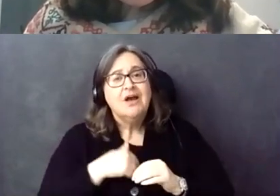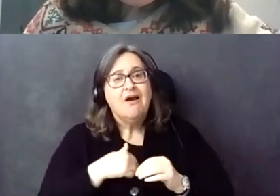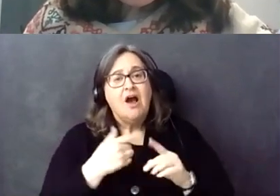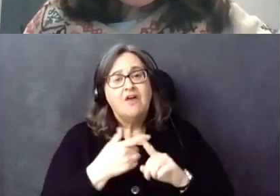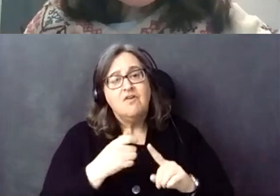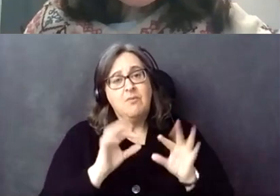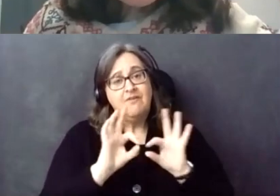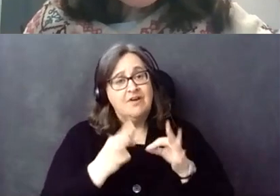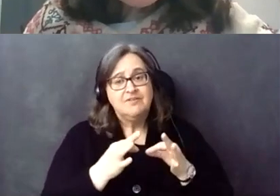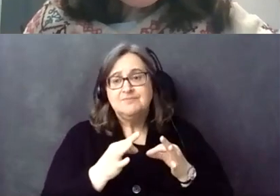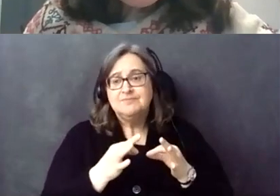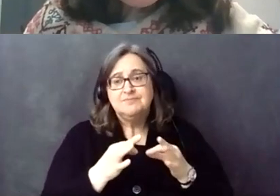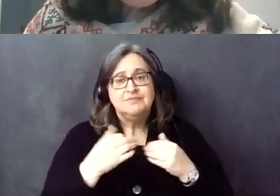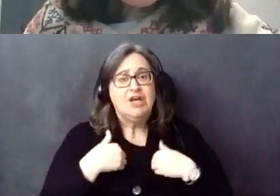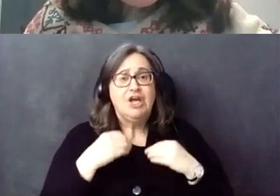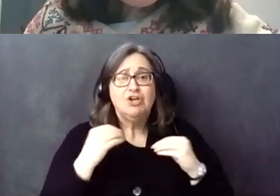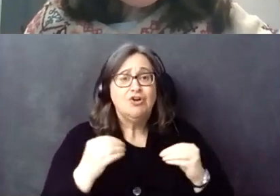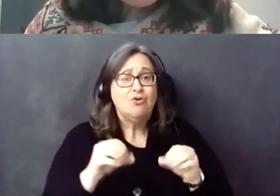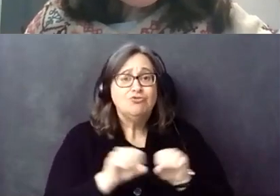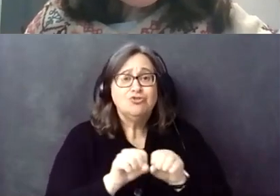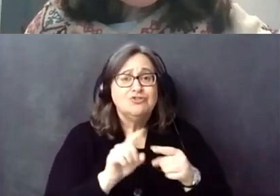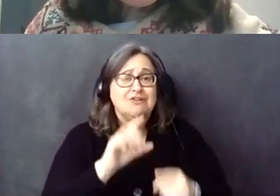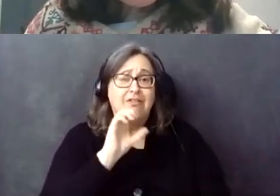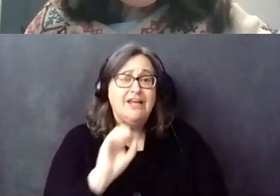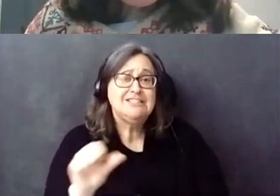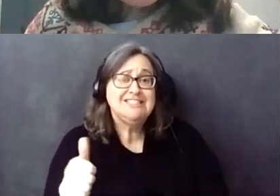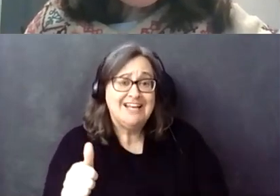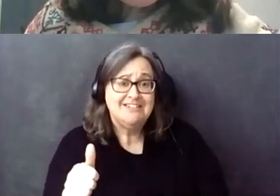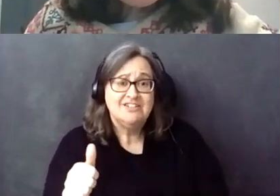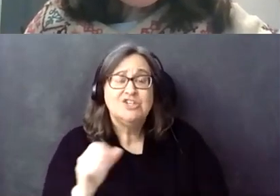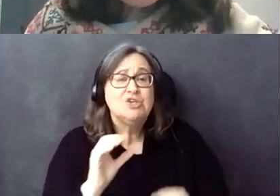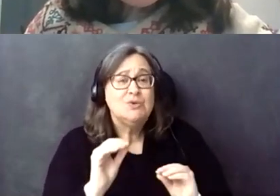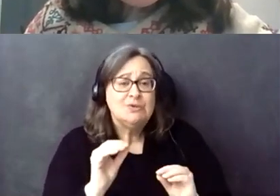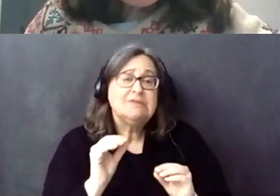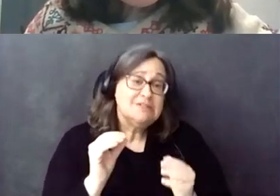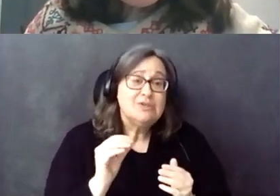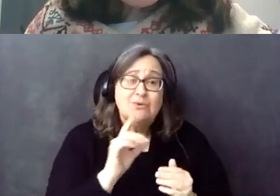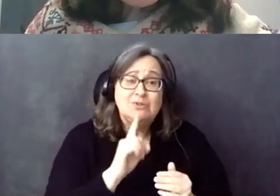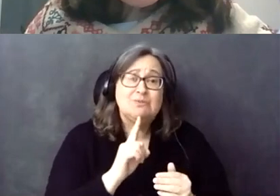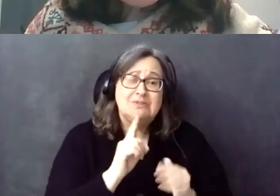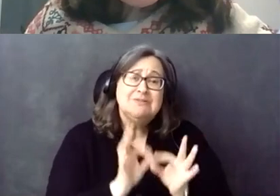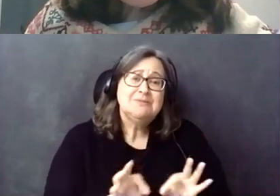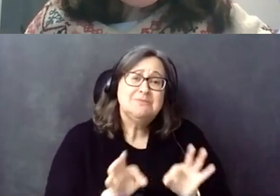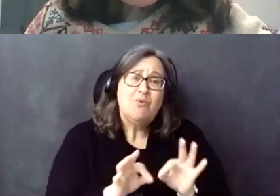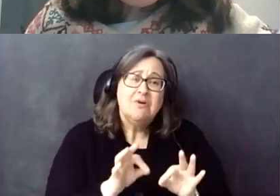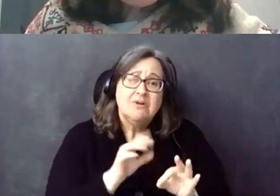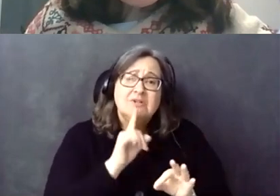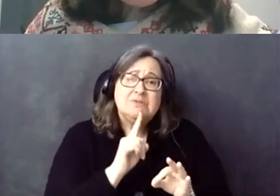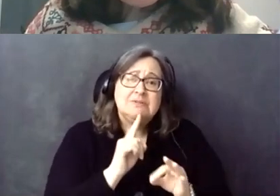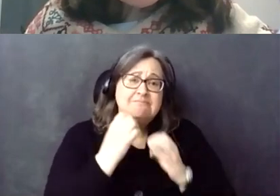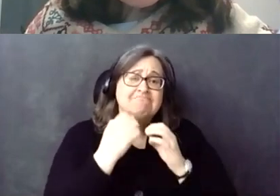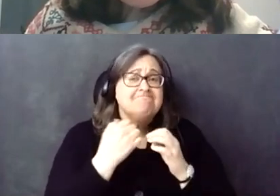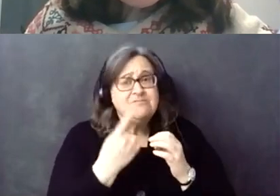who didn't have shoes until they were 10 years old. So like, this is really close to my heart, you know, to Senator Hunter's. So I want to be as supportive as you